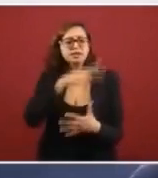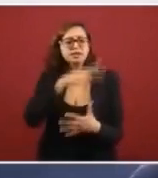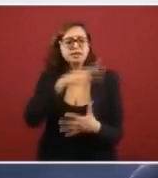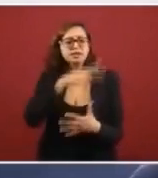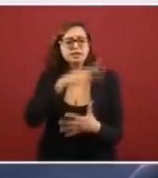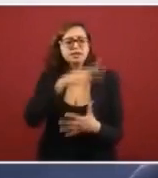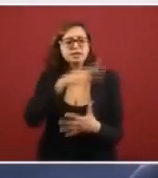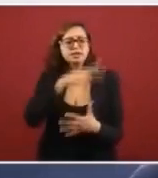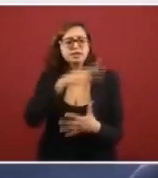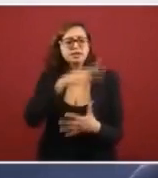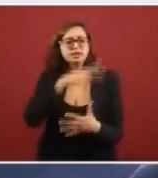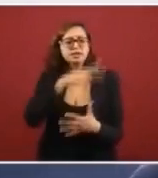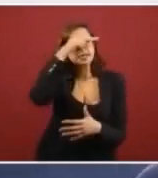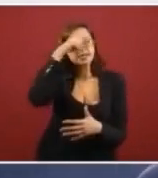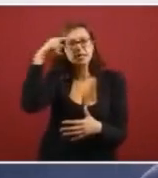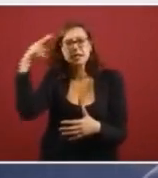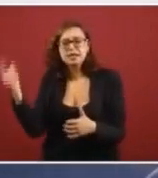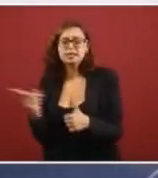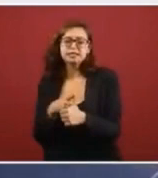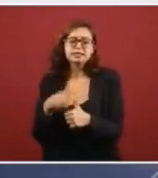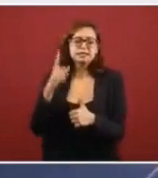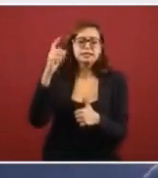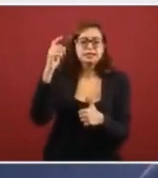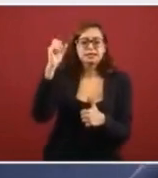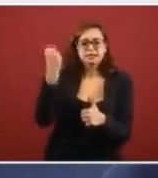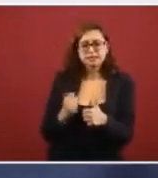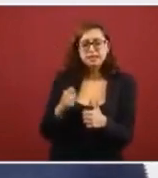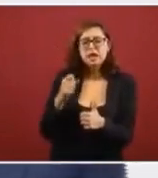Sinaloa among others so